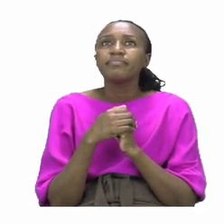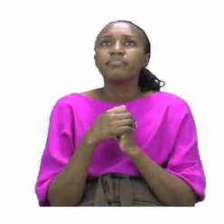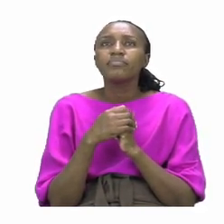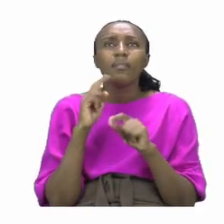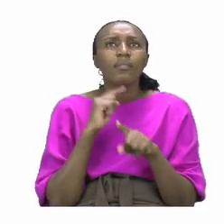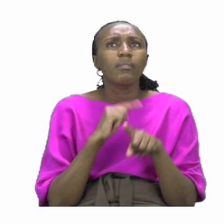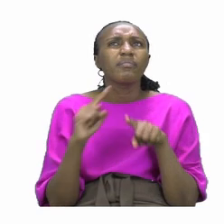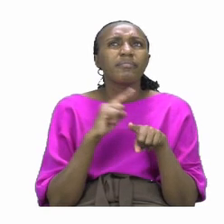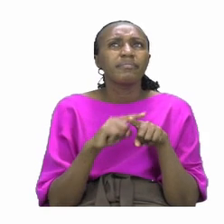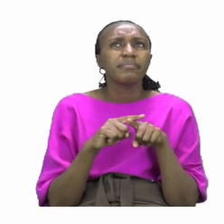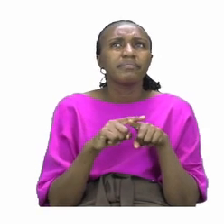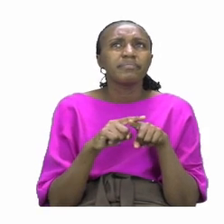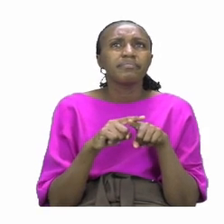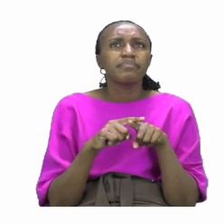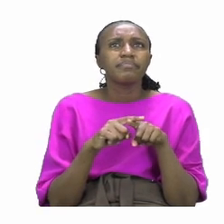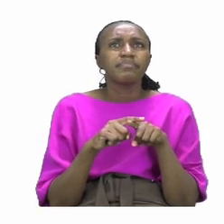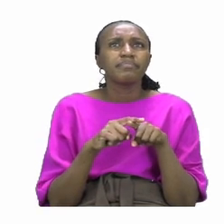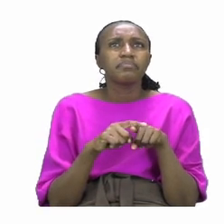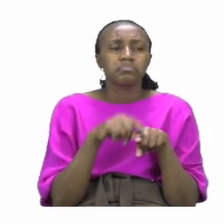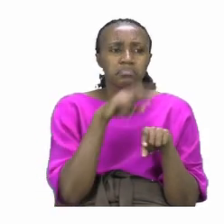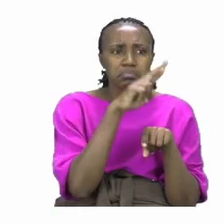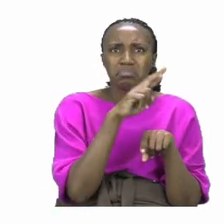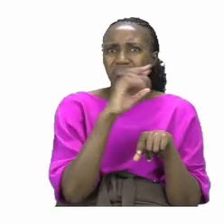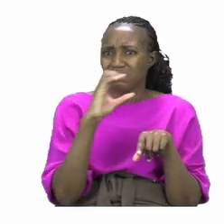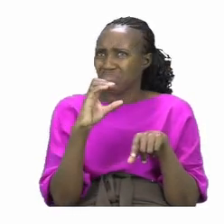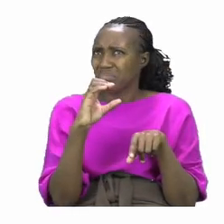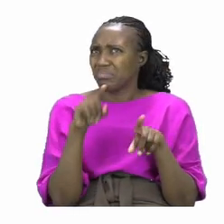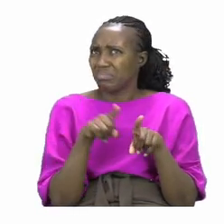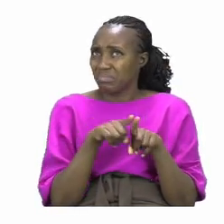carrot. Let's use radish.